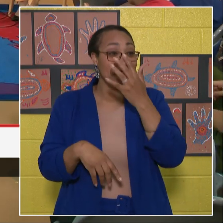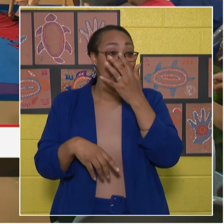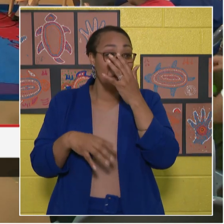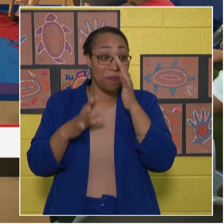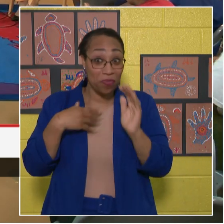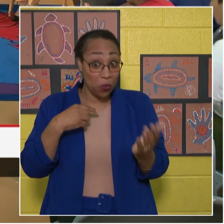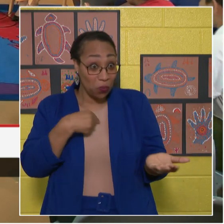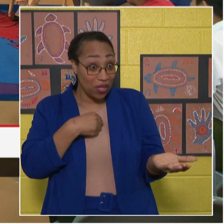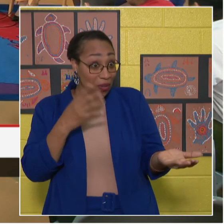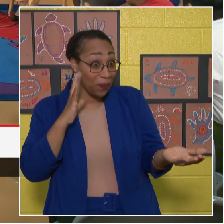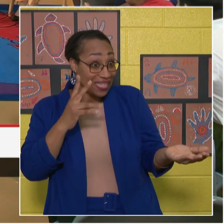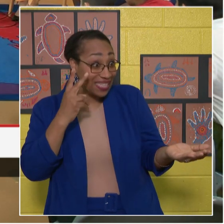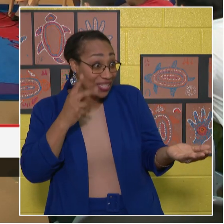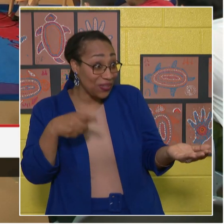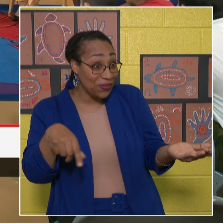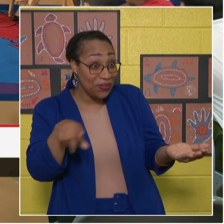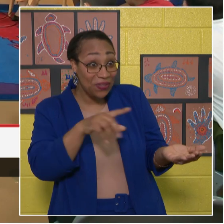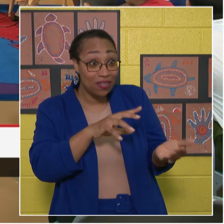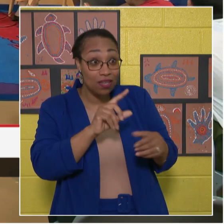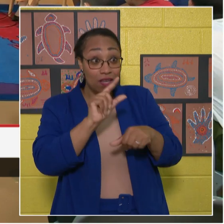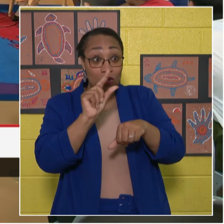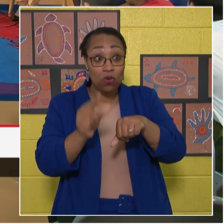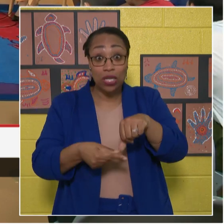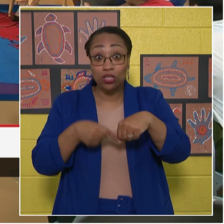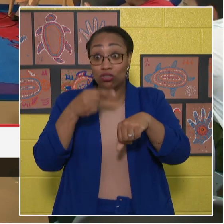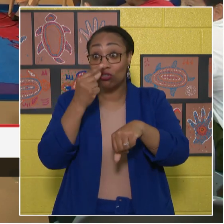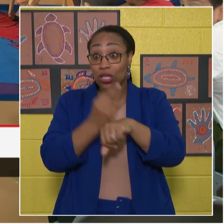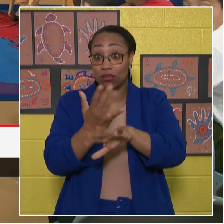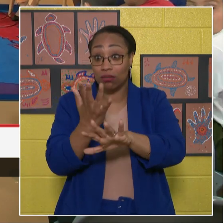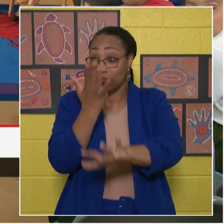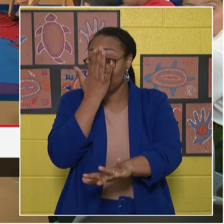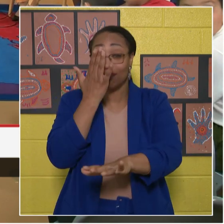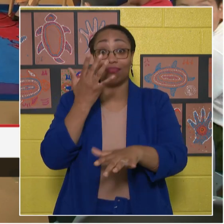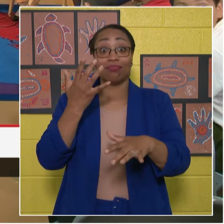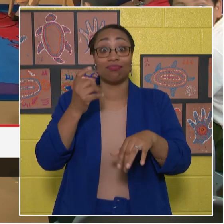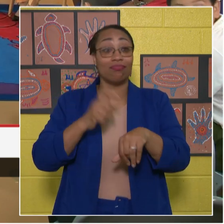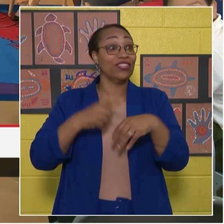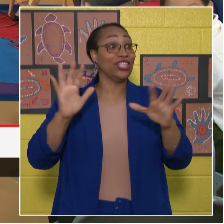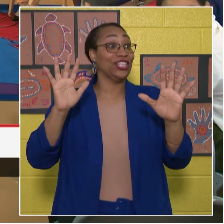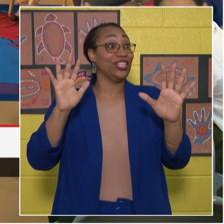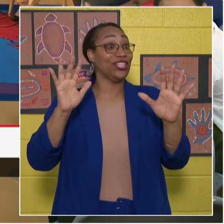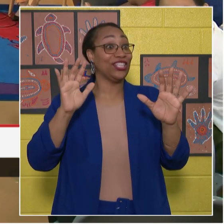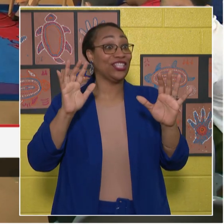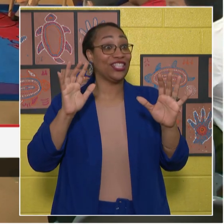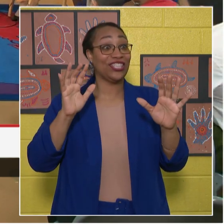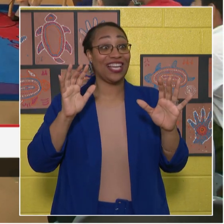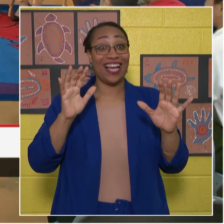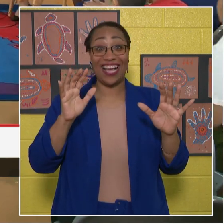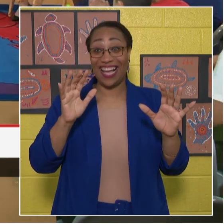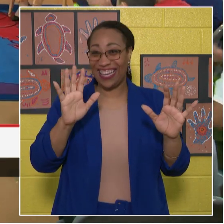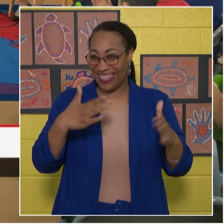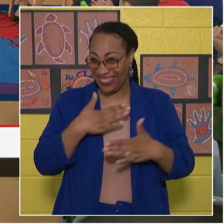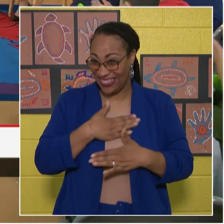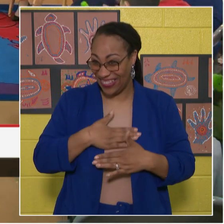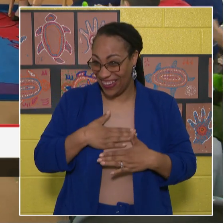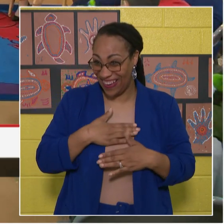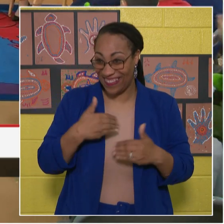The time goes just like this, doesn't it, Dr. Reed? It's a blink. So enjoy it and have fun. Thank you, guys. Stay safe.